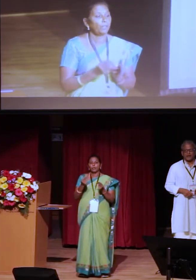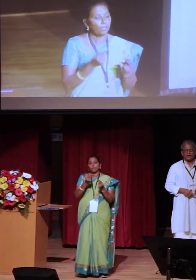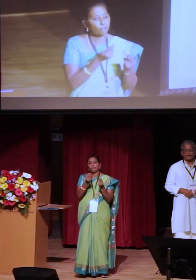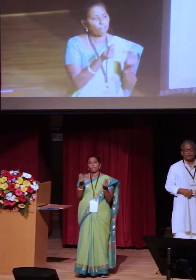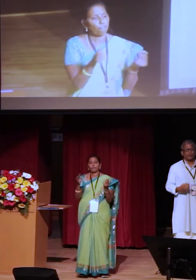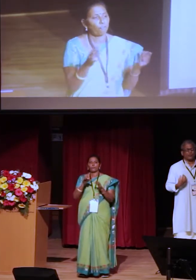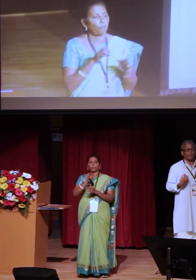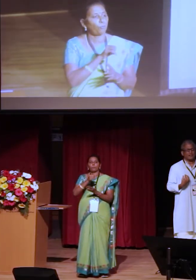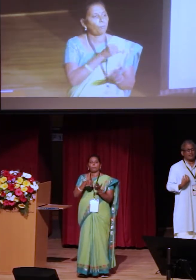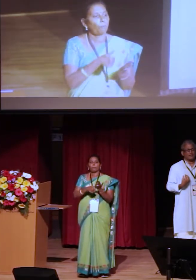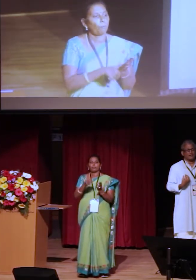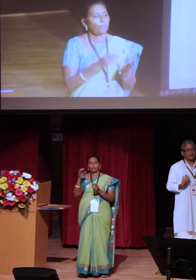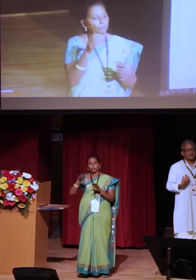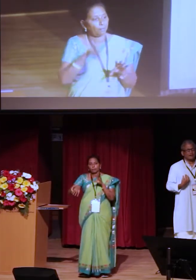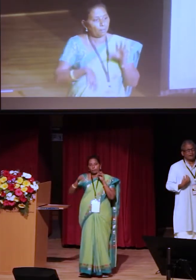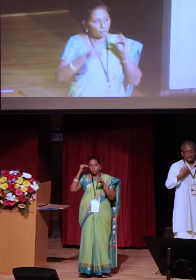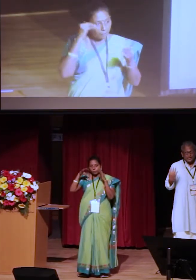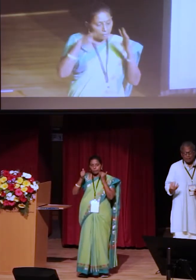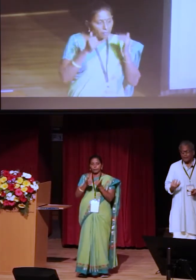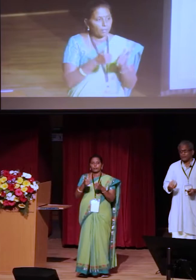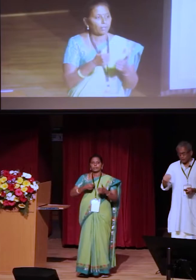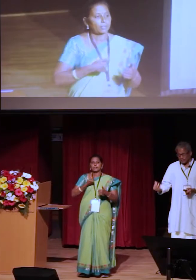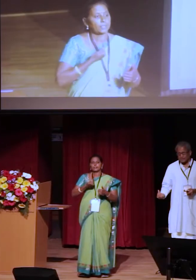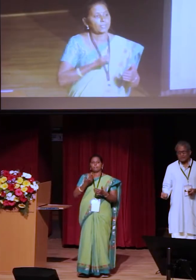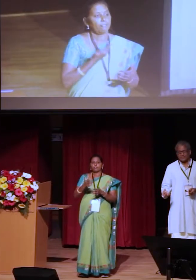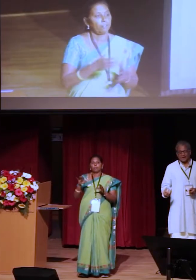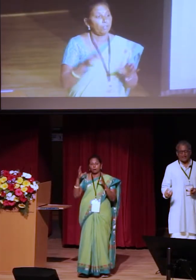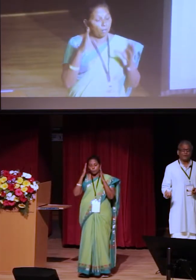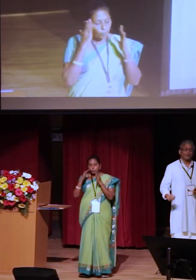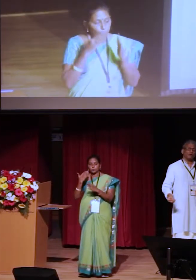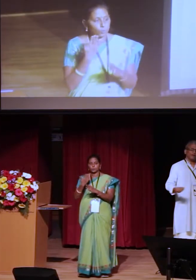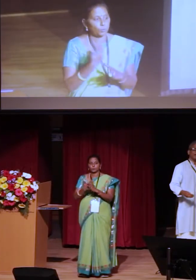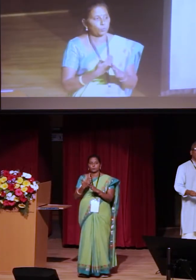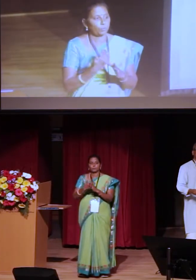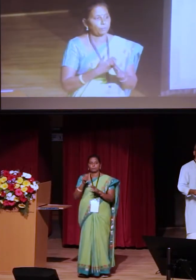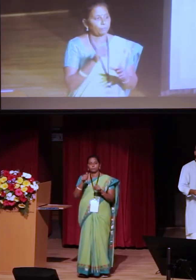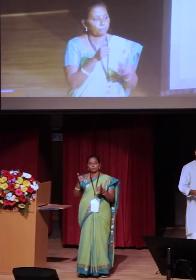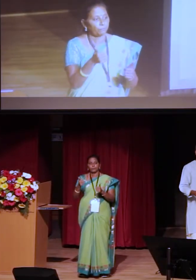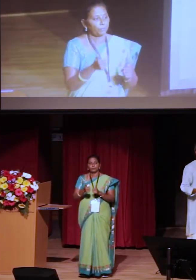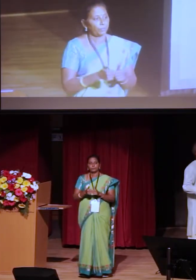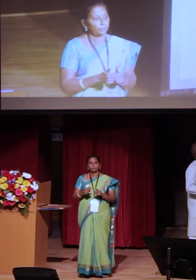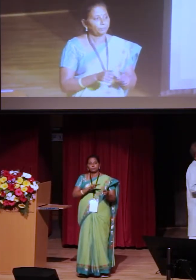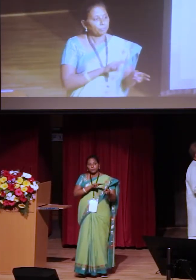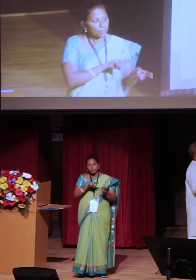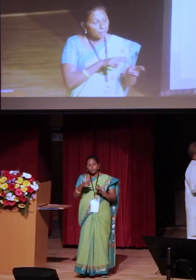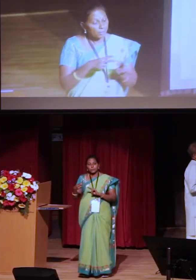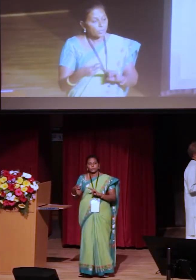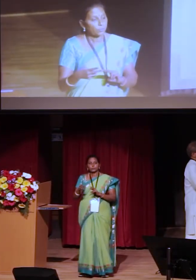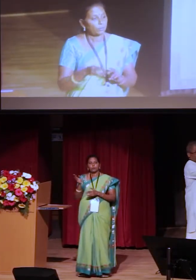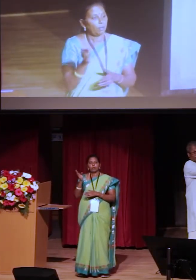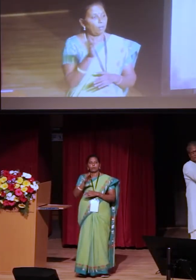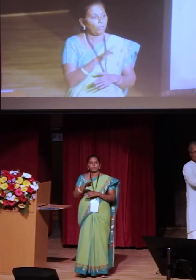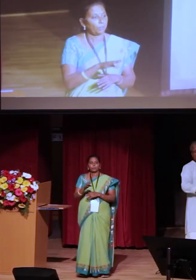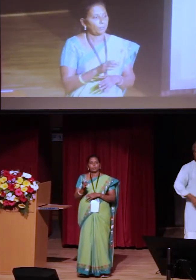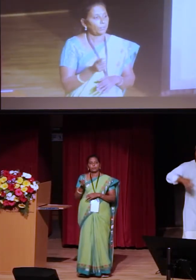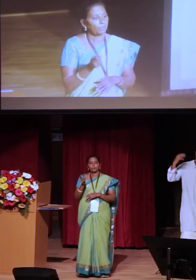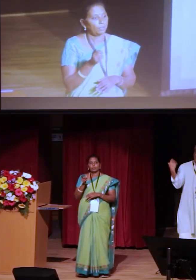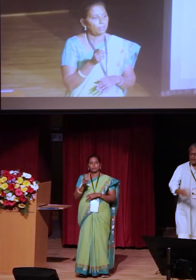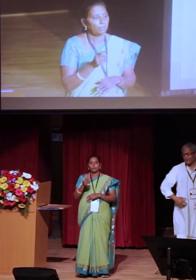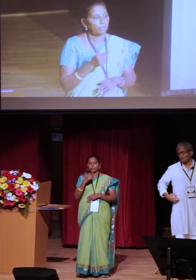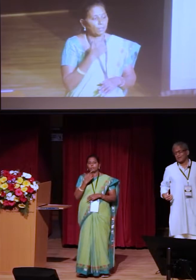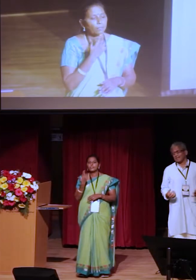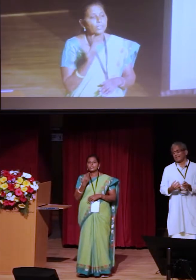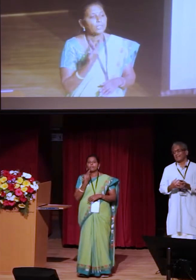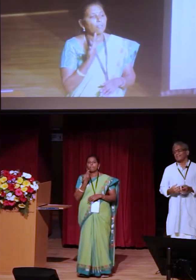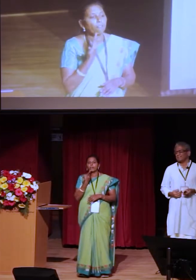months. And so we believe ludic approach works, and we could indeed transfer or, and they are lots of fun. They will say,